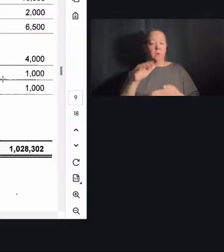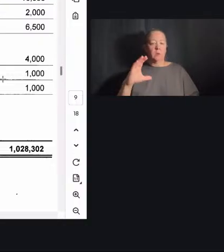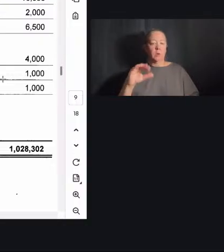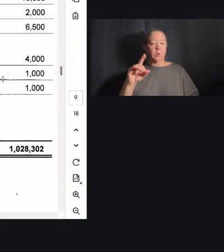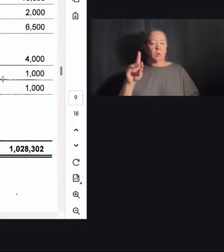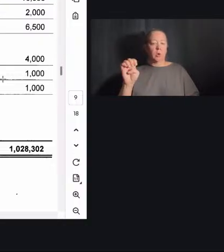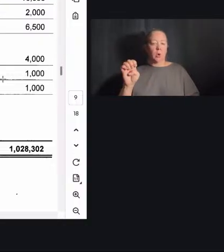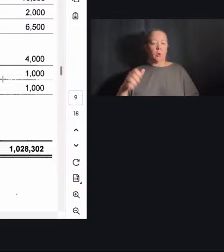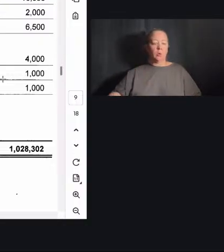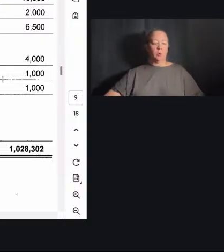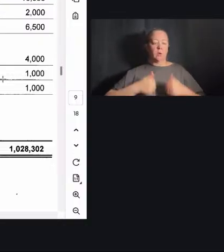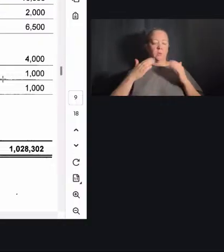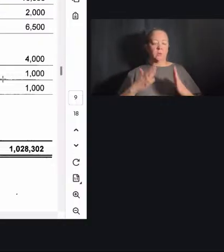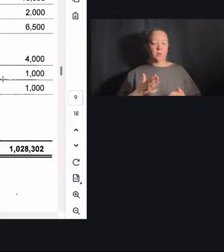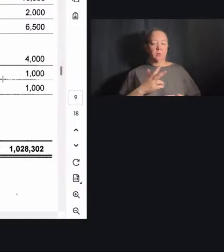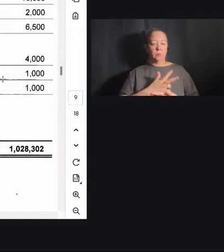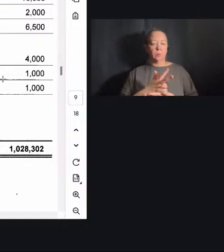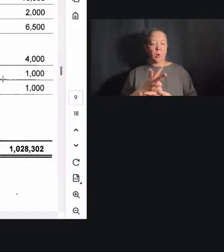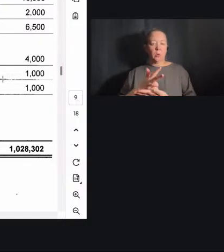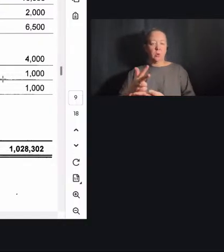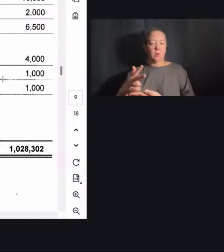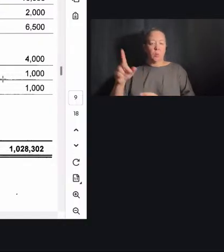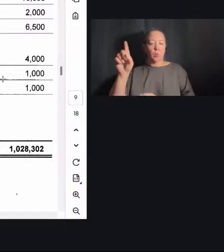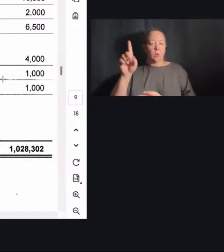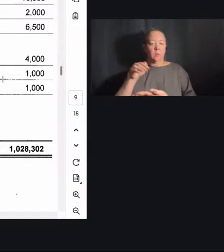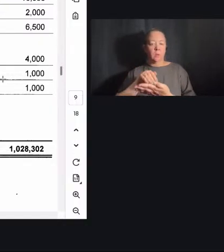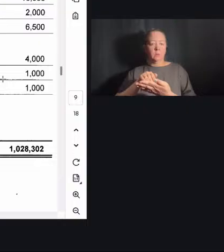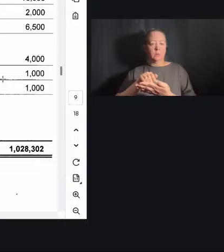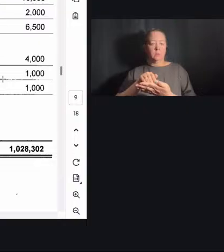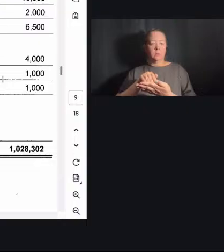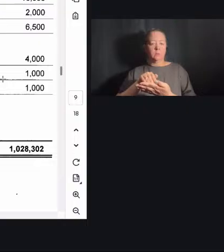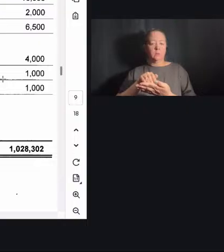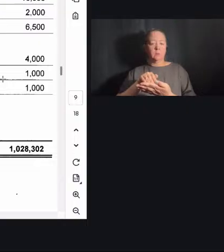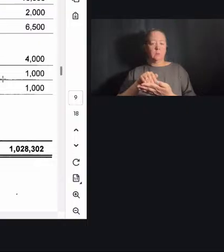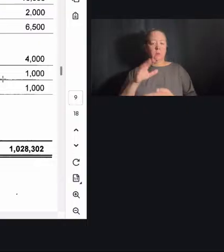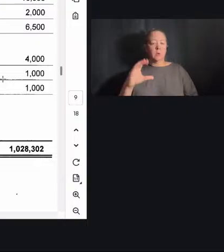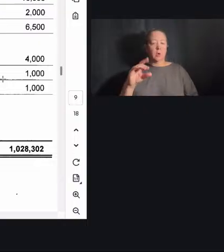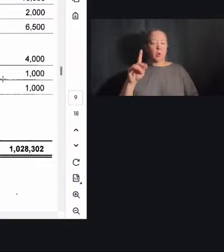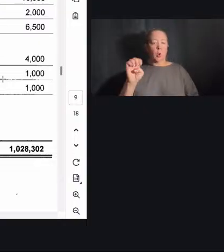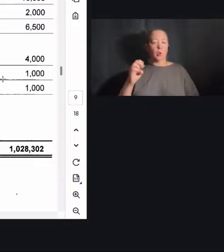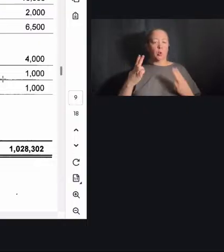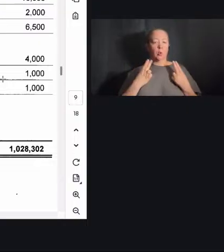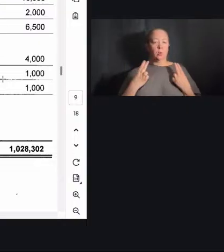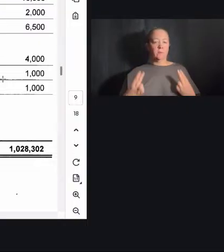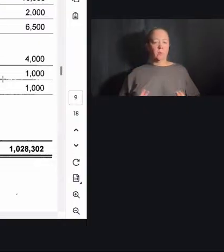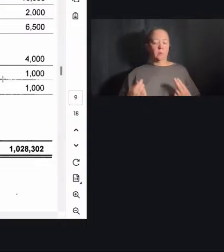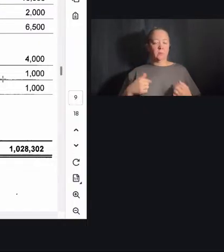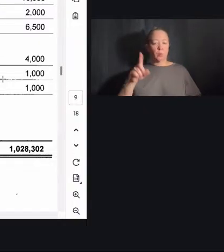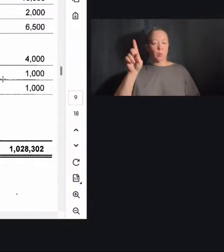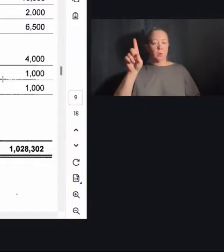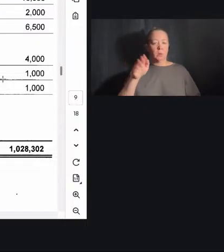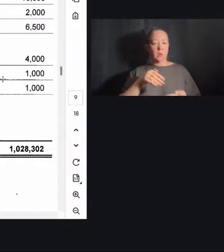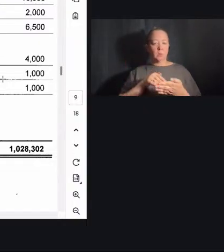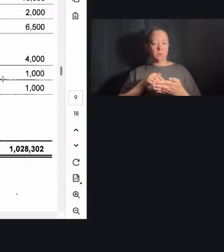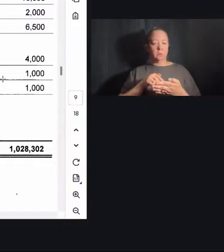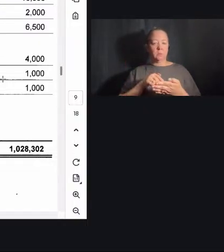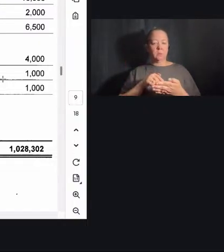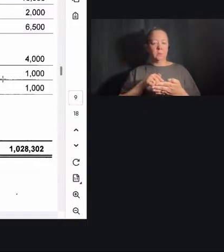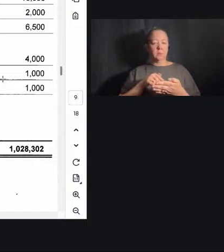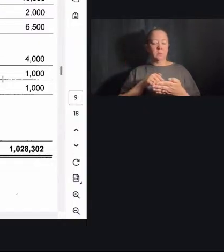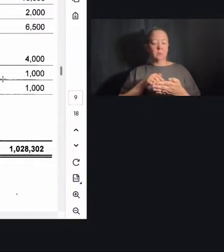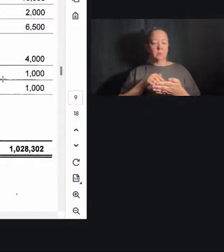residential parking, we have at 1,000. Code uniforms, we have at 1,000. And we